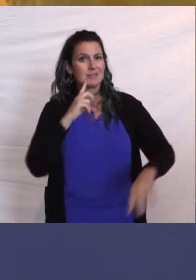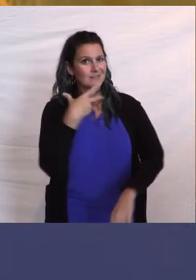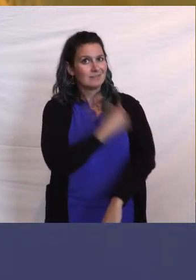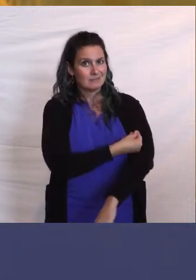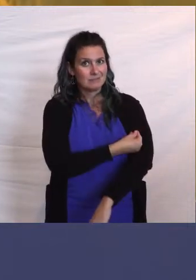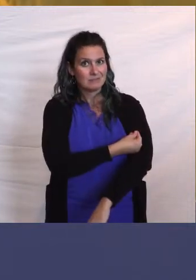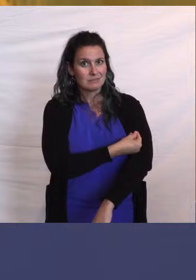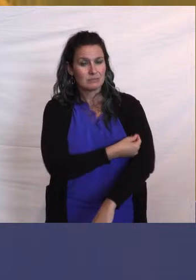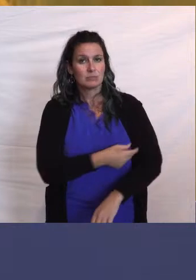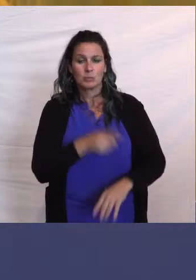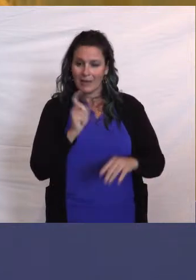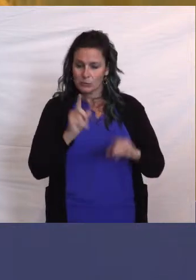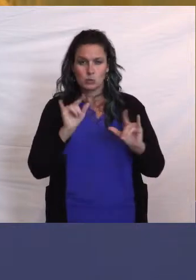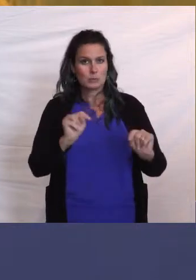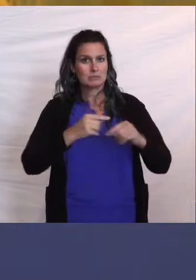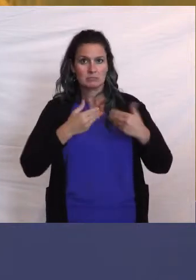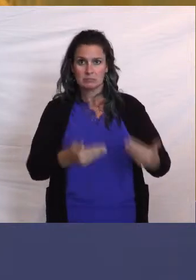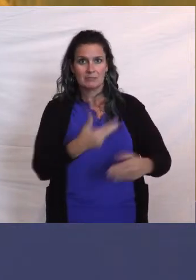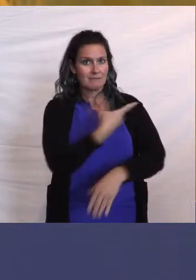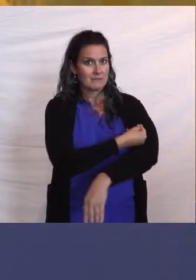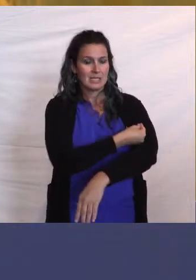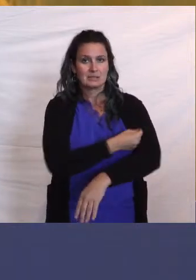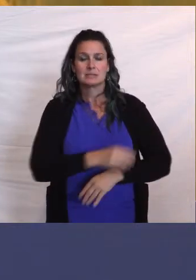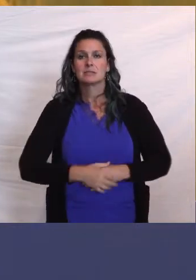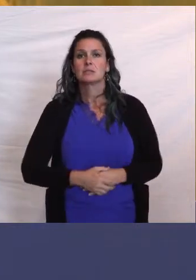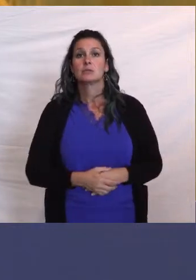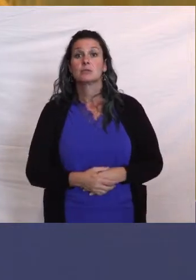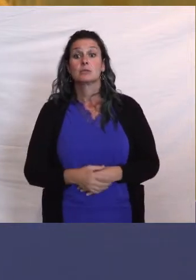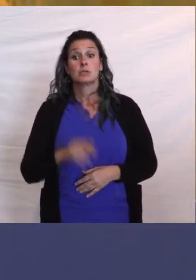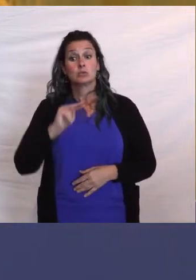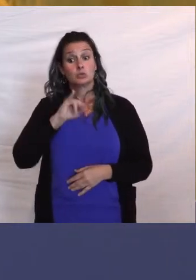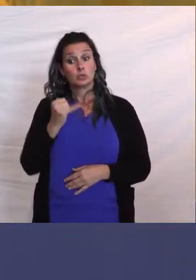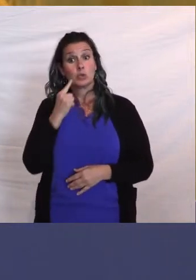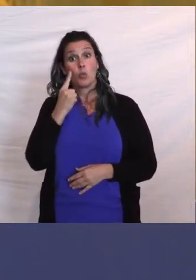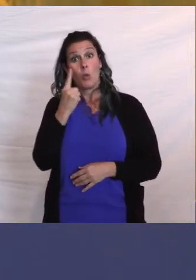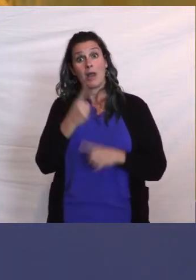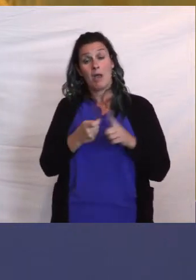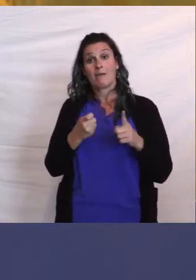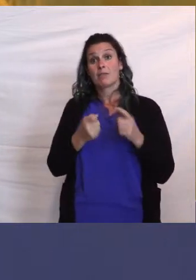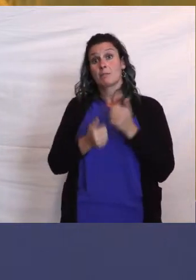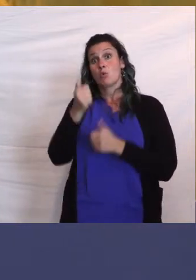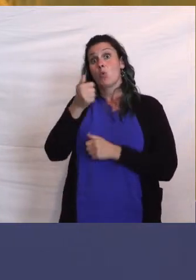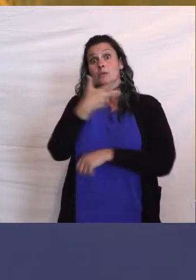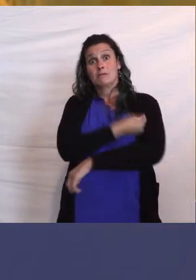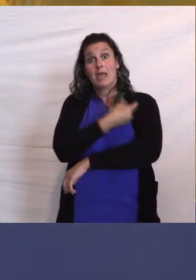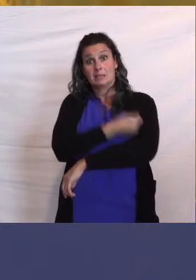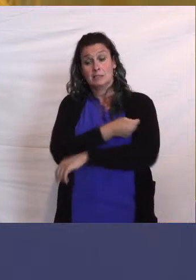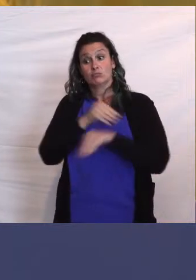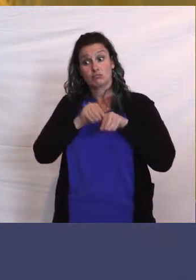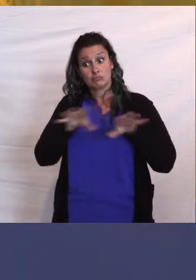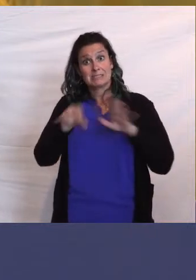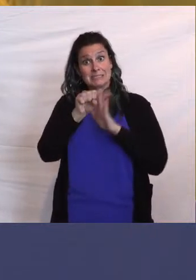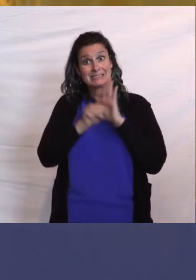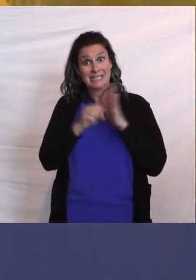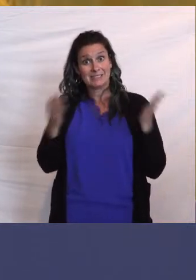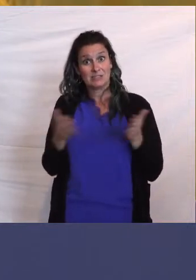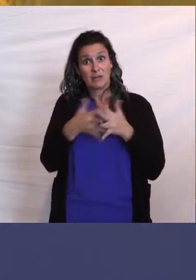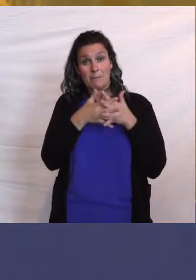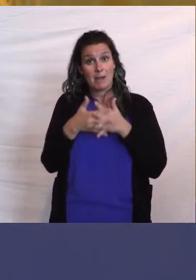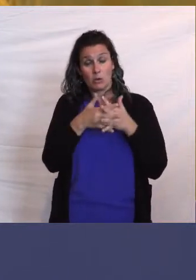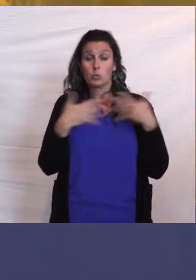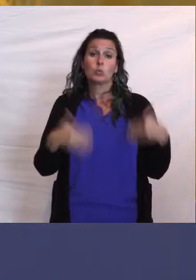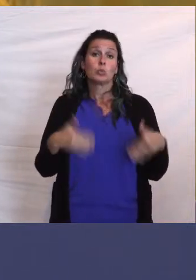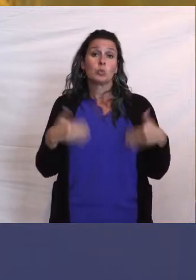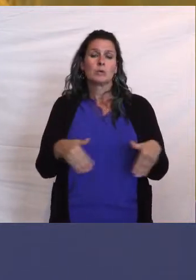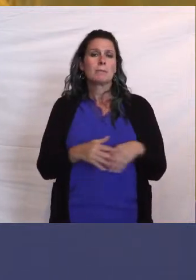over this and get vaccinated. Again, we're among, if not the most vaccinated states in America, certainly among the big states we are. That's